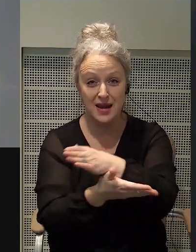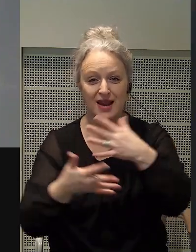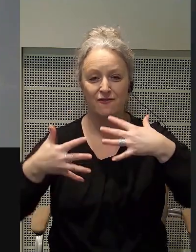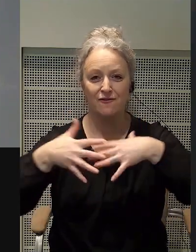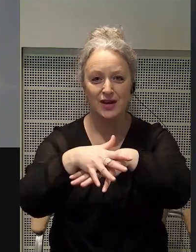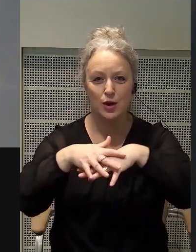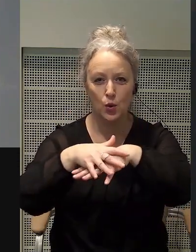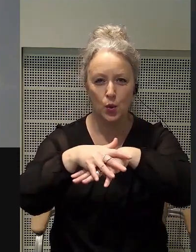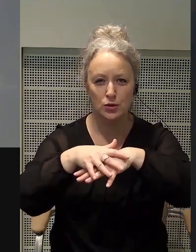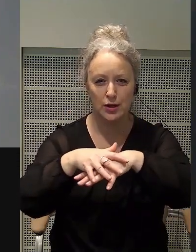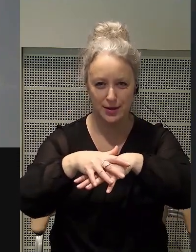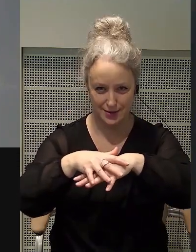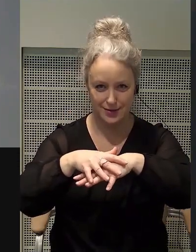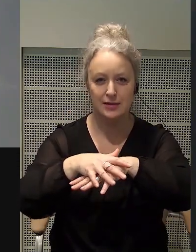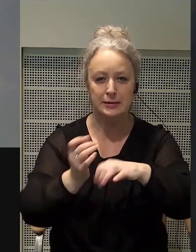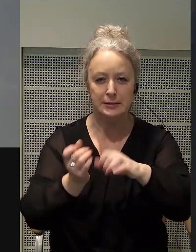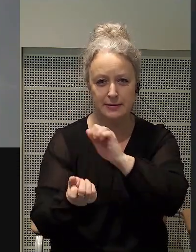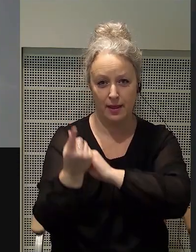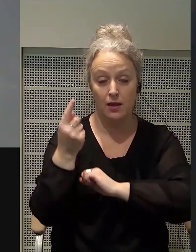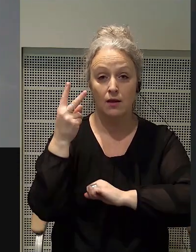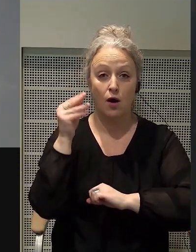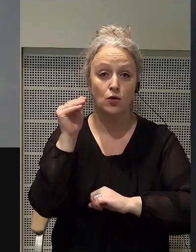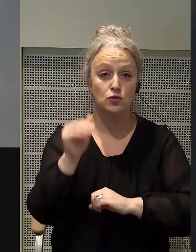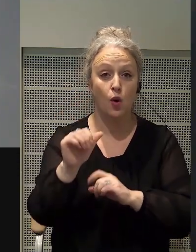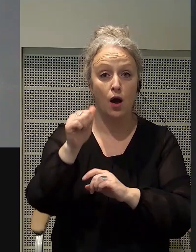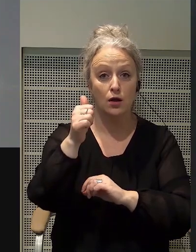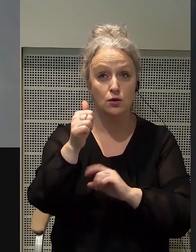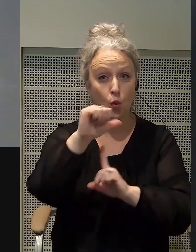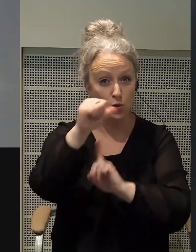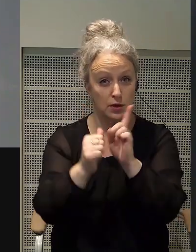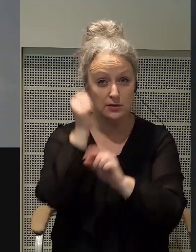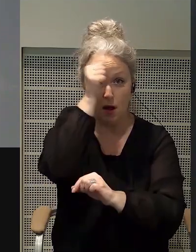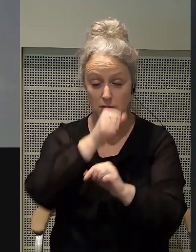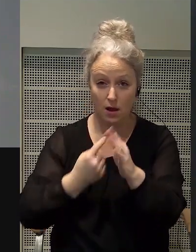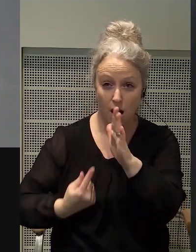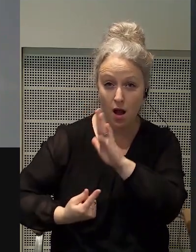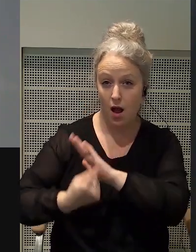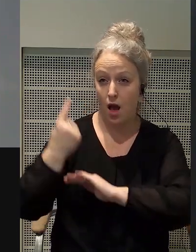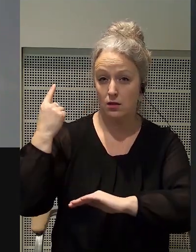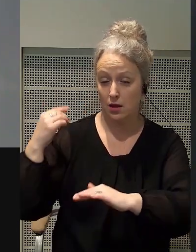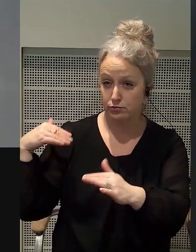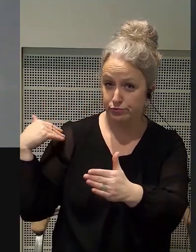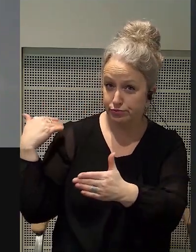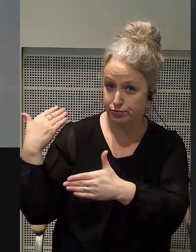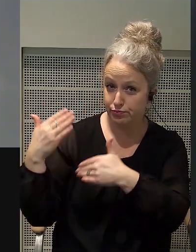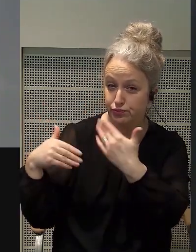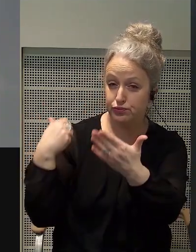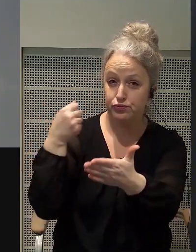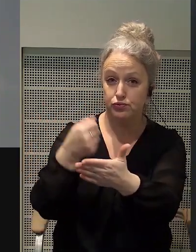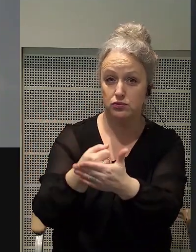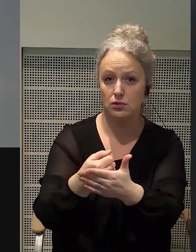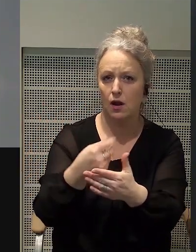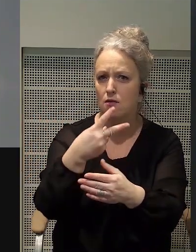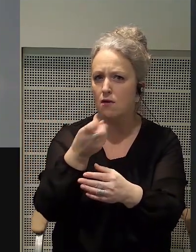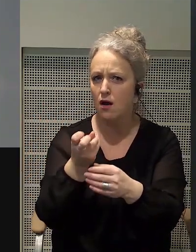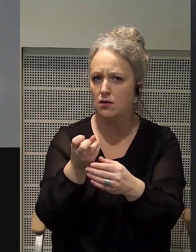Since 2016, we have published more than 30 articles, which are, of course, some results